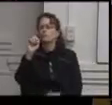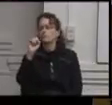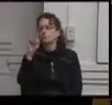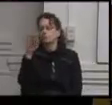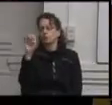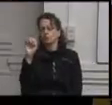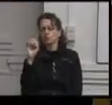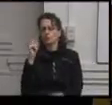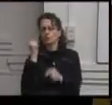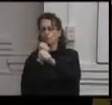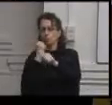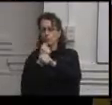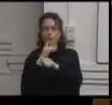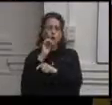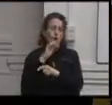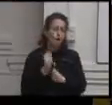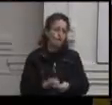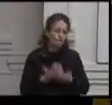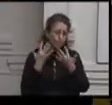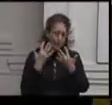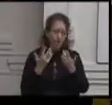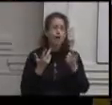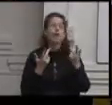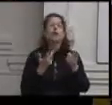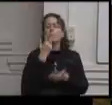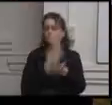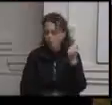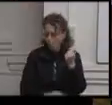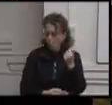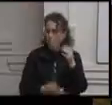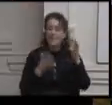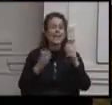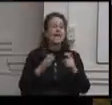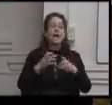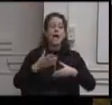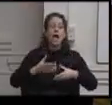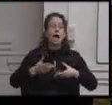engine and a rescue. A chimney fire may get an engine and the ladder.